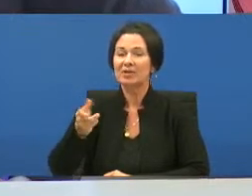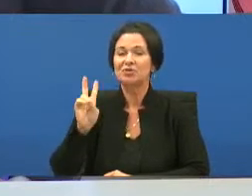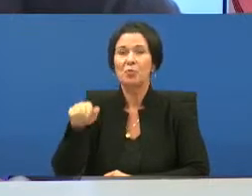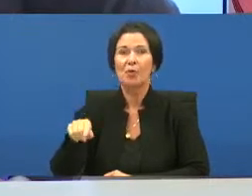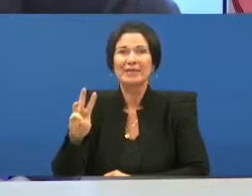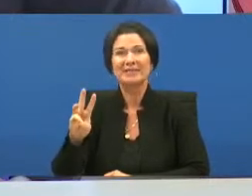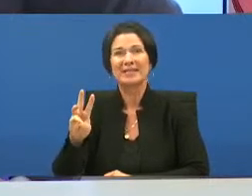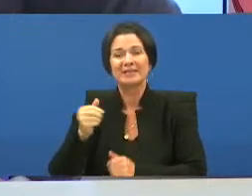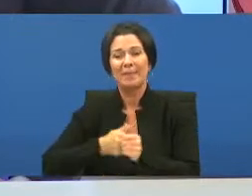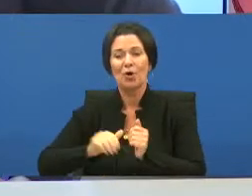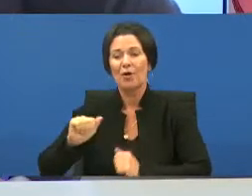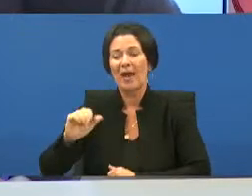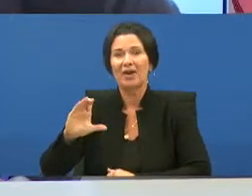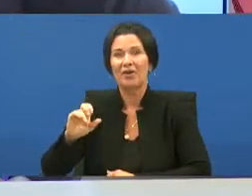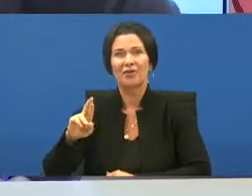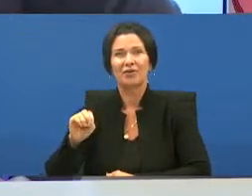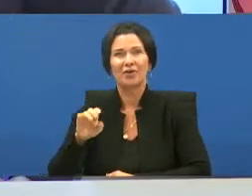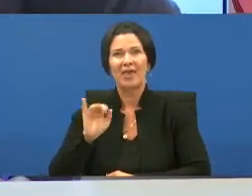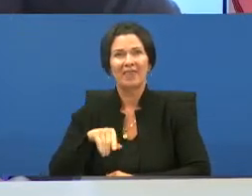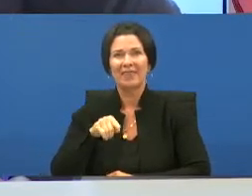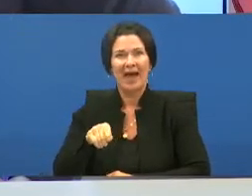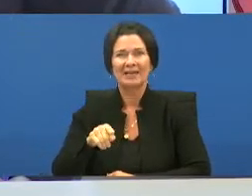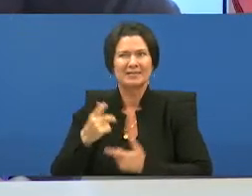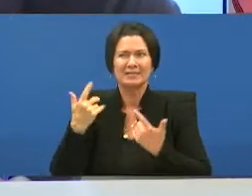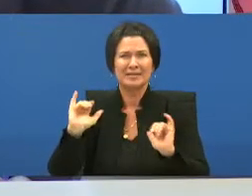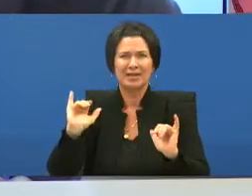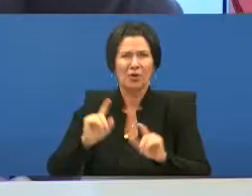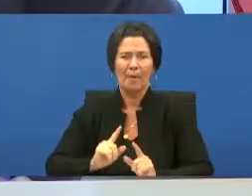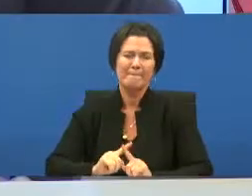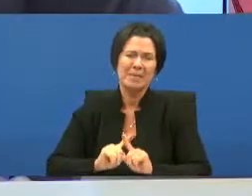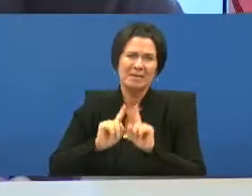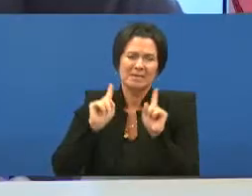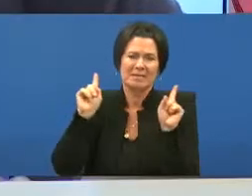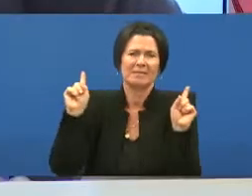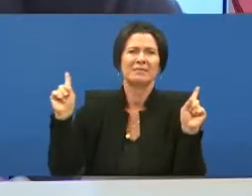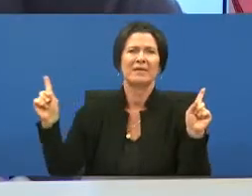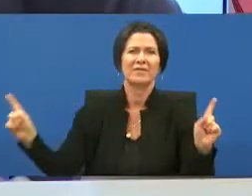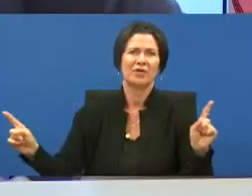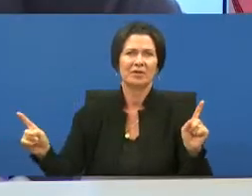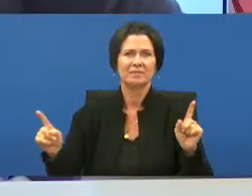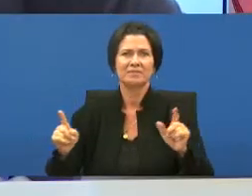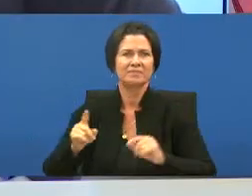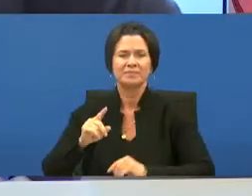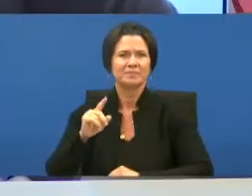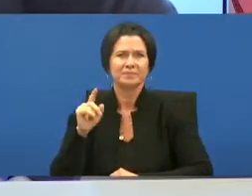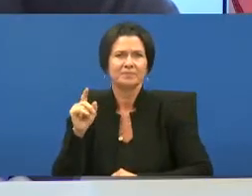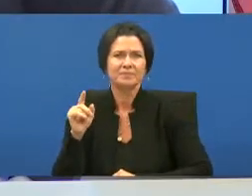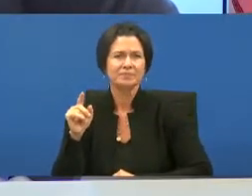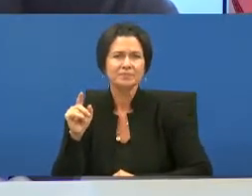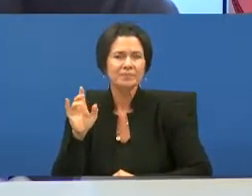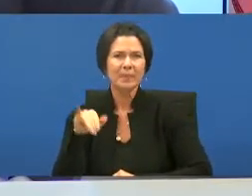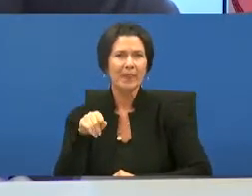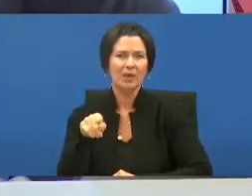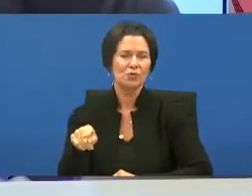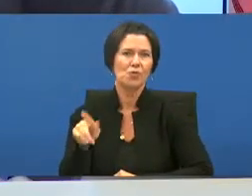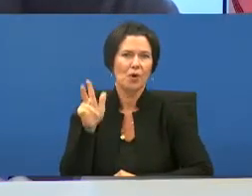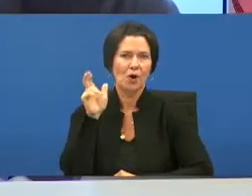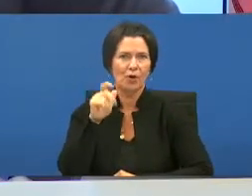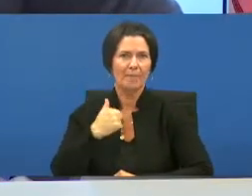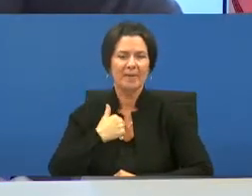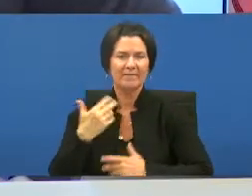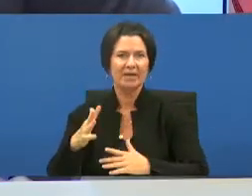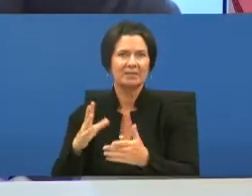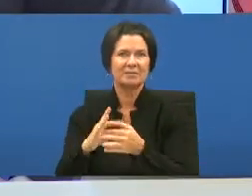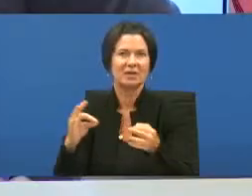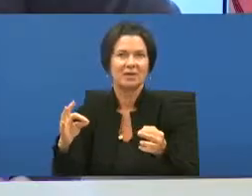Even at 2.6 per acre, that's vastly different than the acreage that, you know, that you heard me talk about that